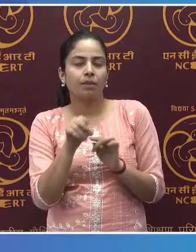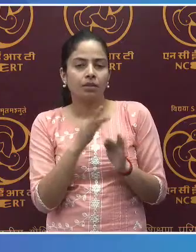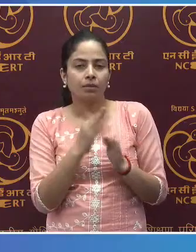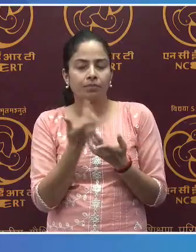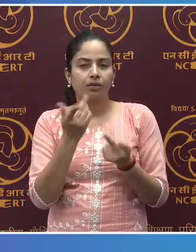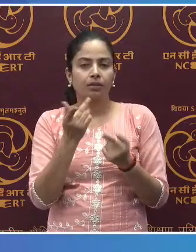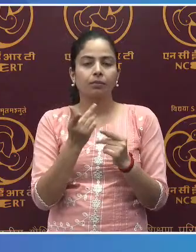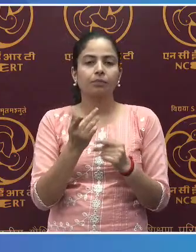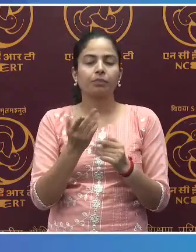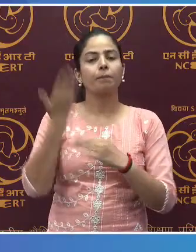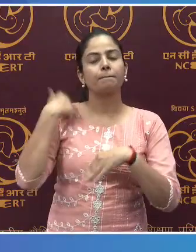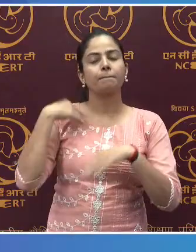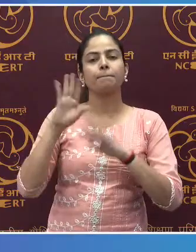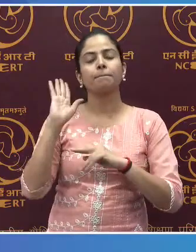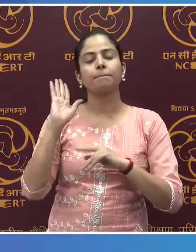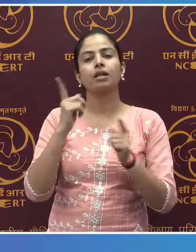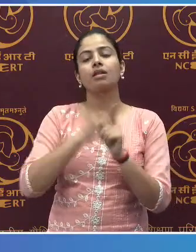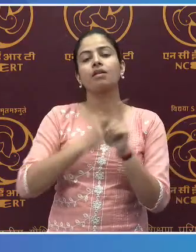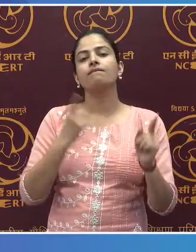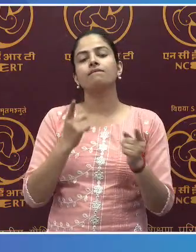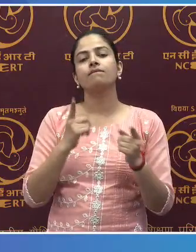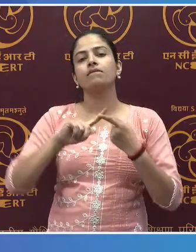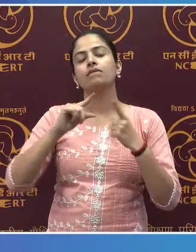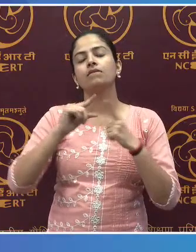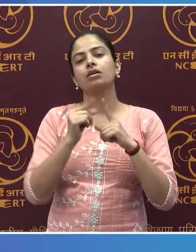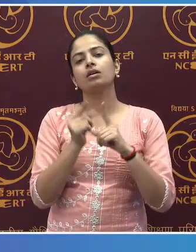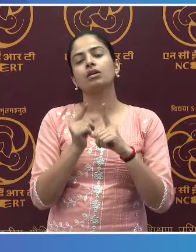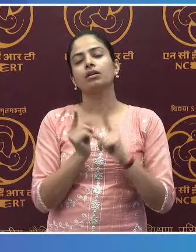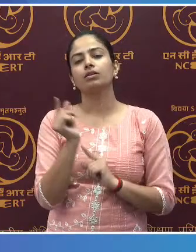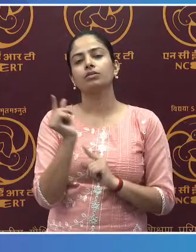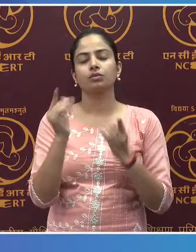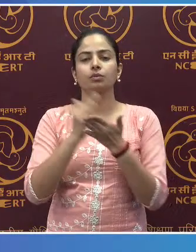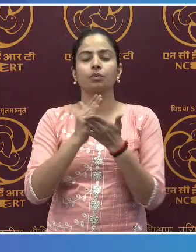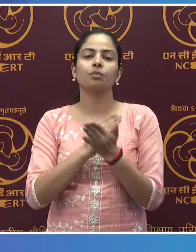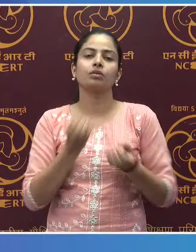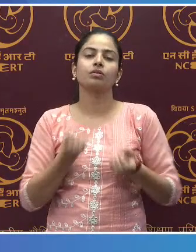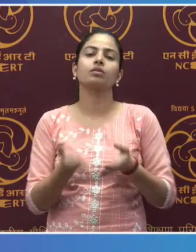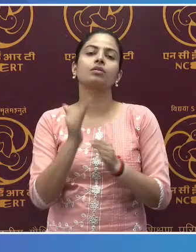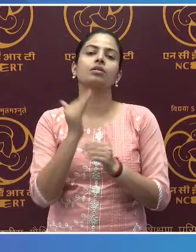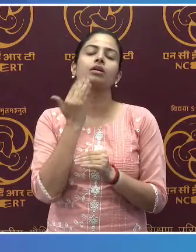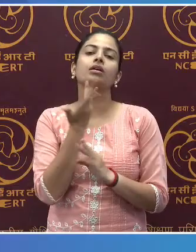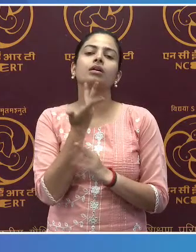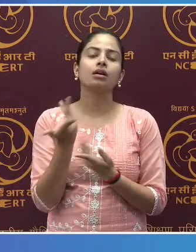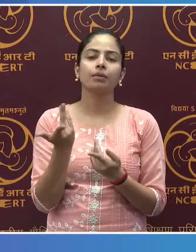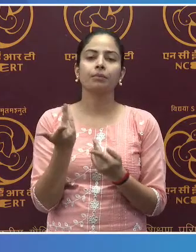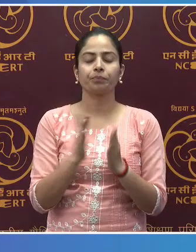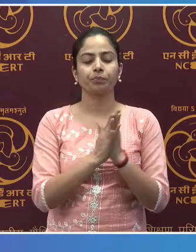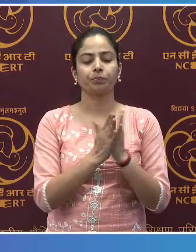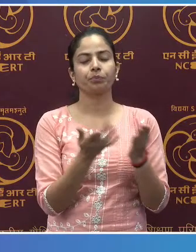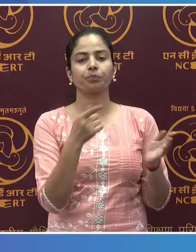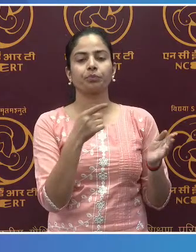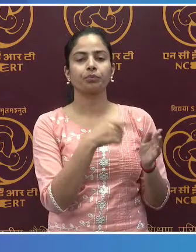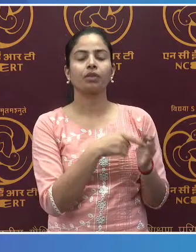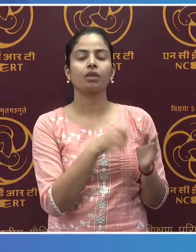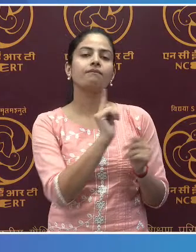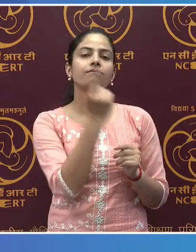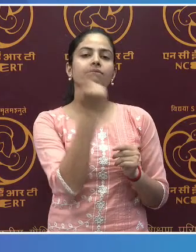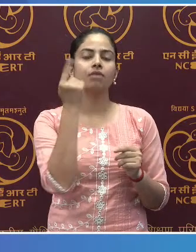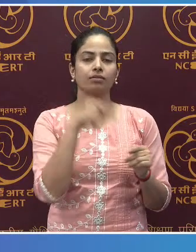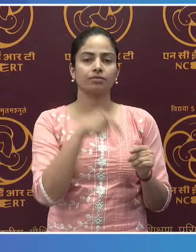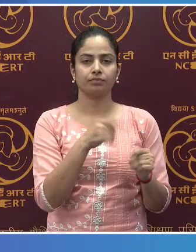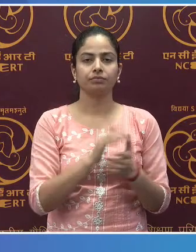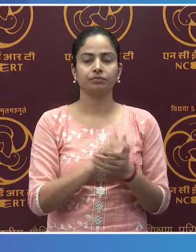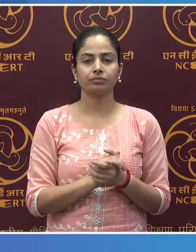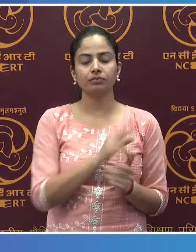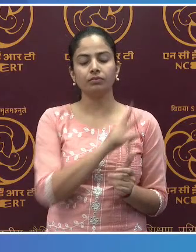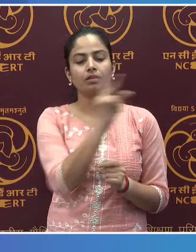1968, when the first education policy launched in the country. And just after the first education policy, book came into the being. Thereafter, in